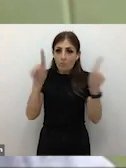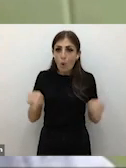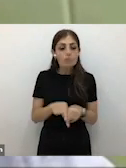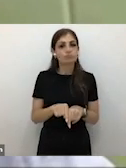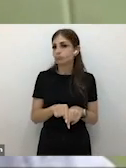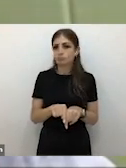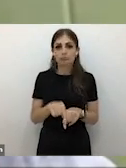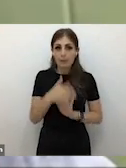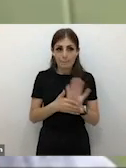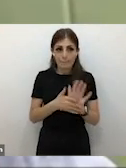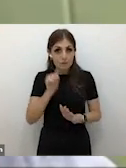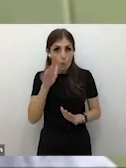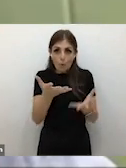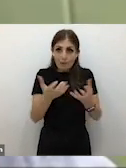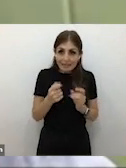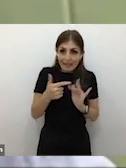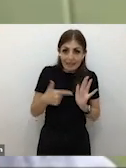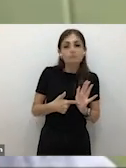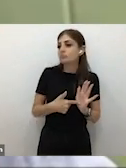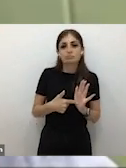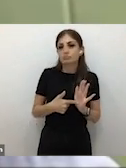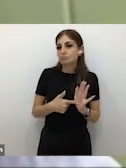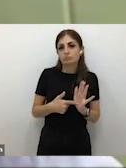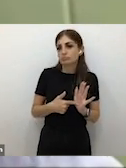that you're less likely to get a place in the program.